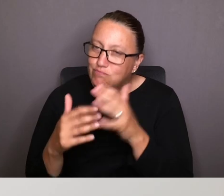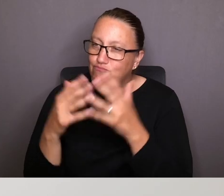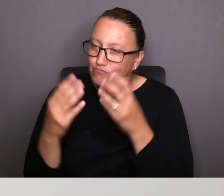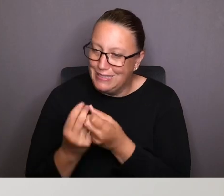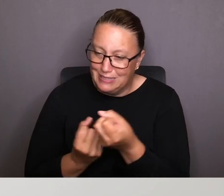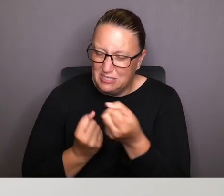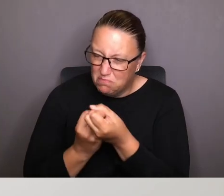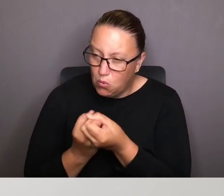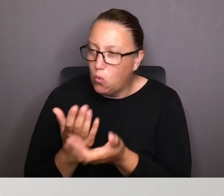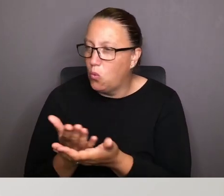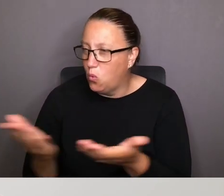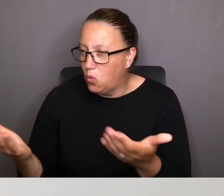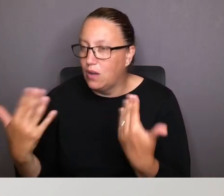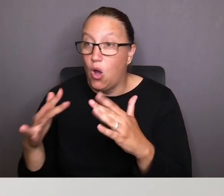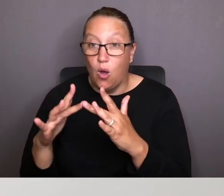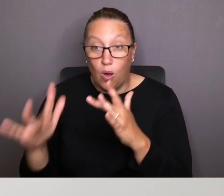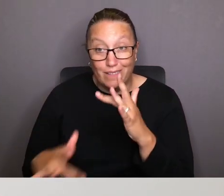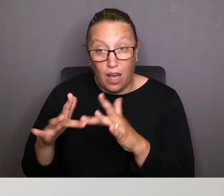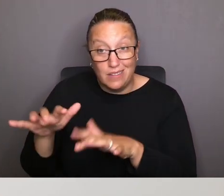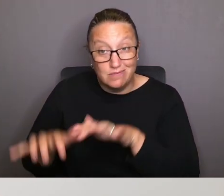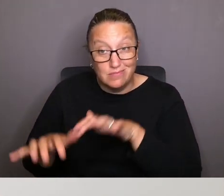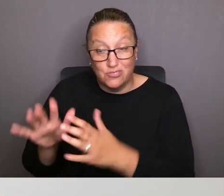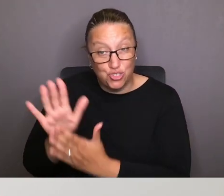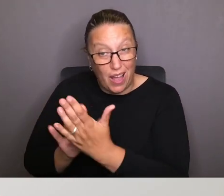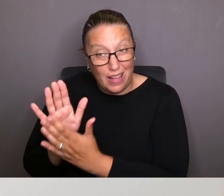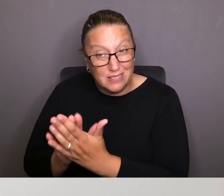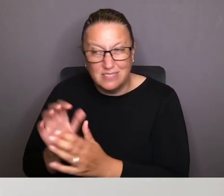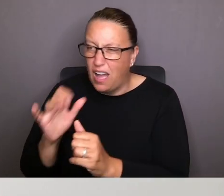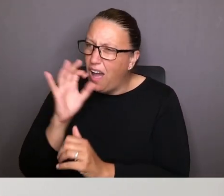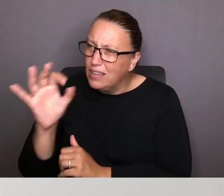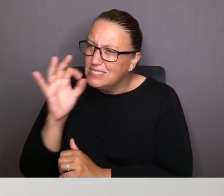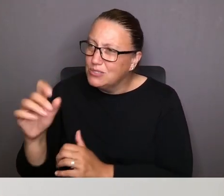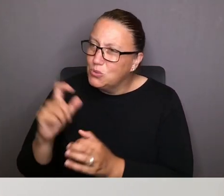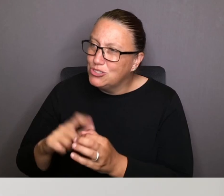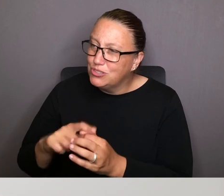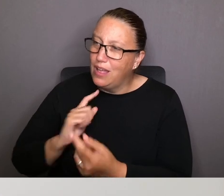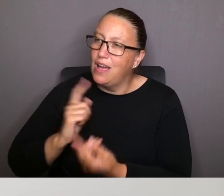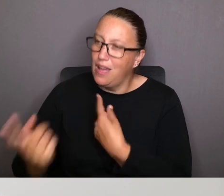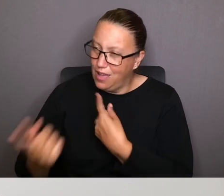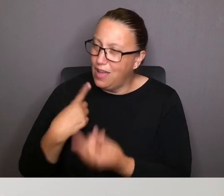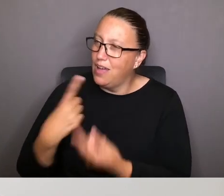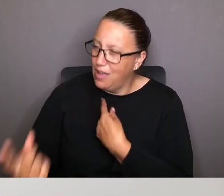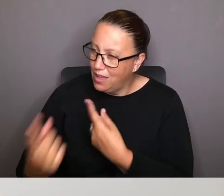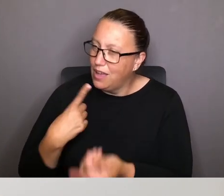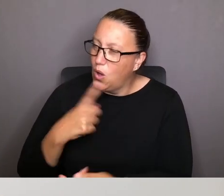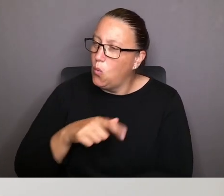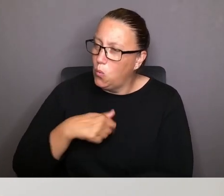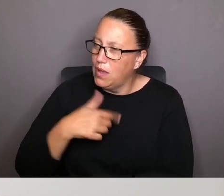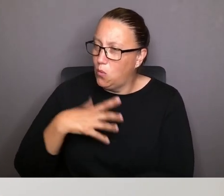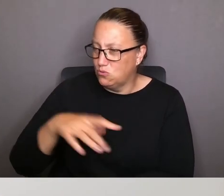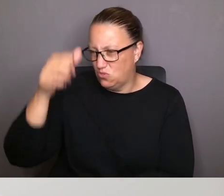our behalf. So having those videos and support, as you